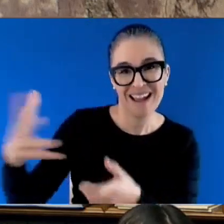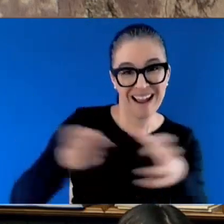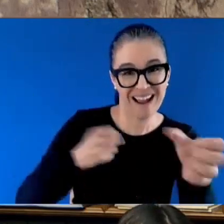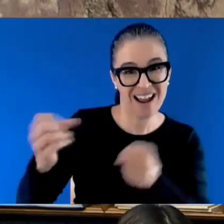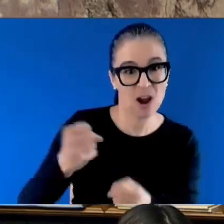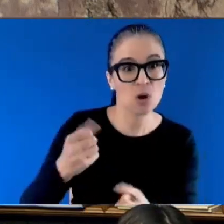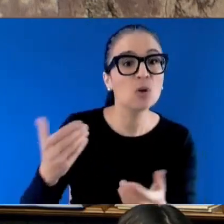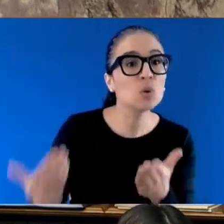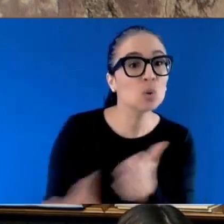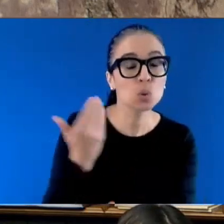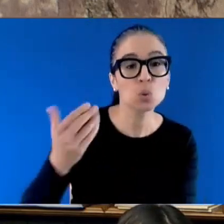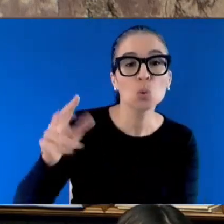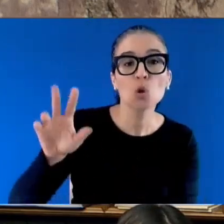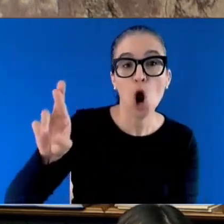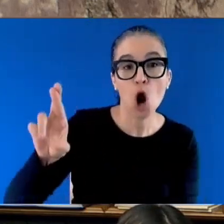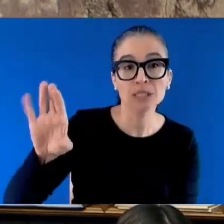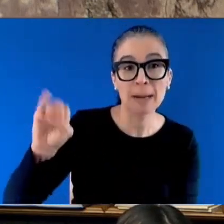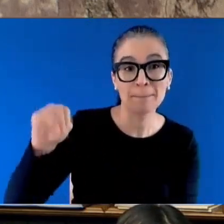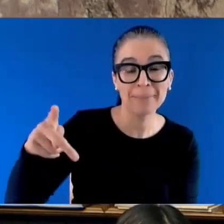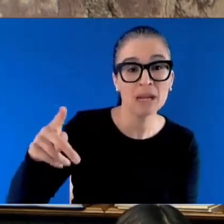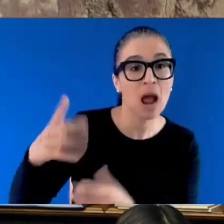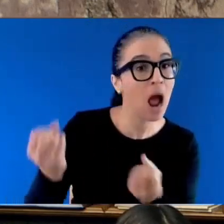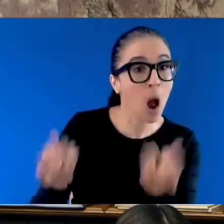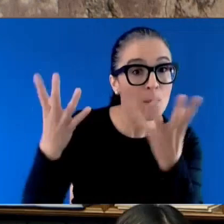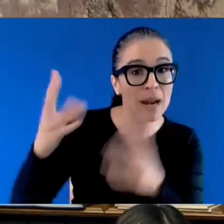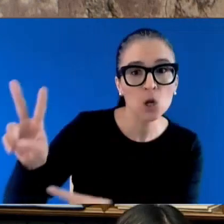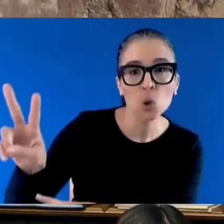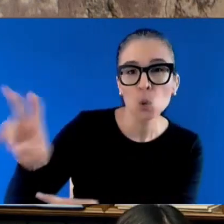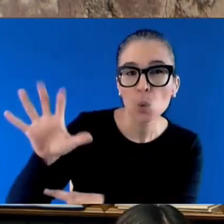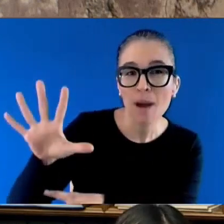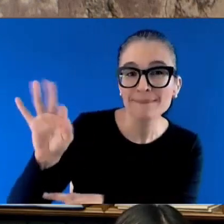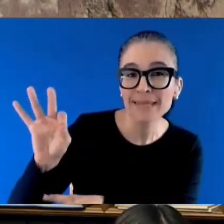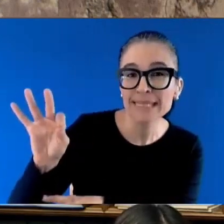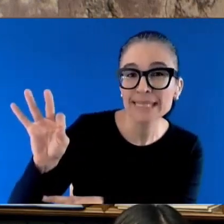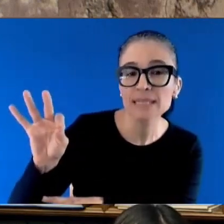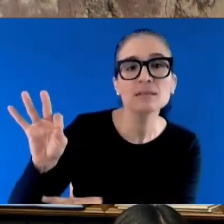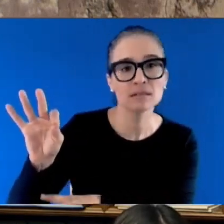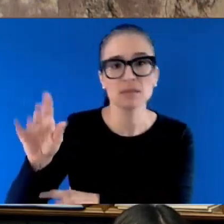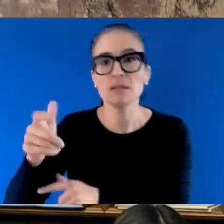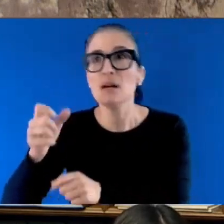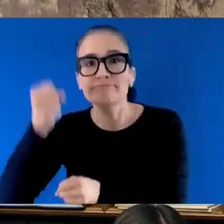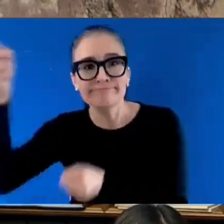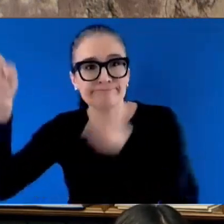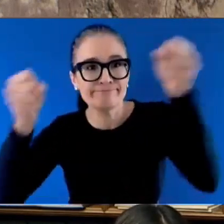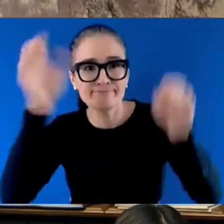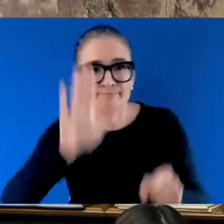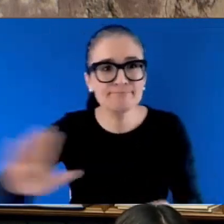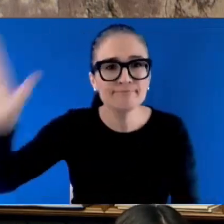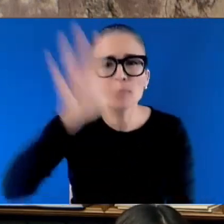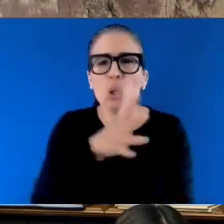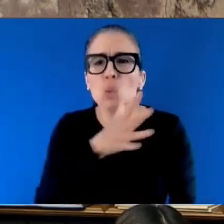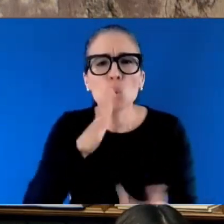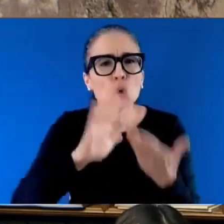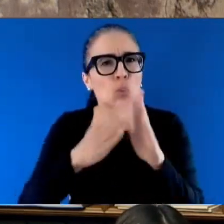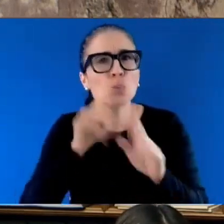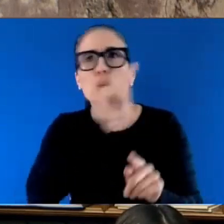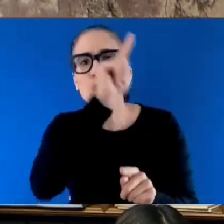that we've also got more officers in terms of specialty teams, Honourable Speaker. It's why we've given police additional resources in terms of mental